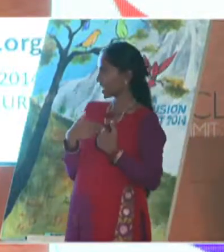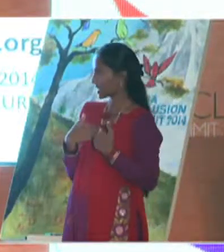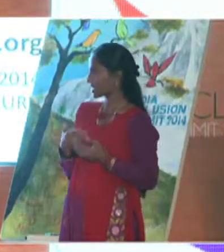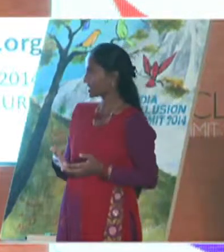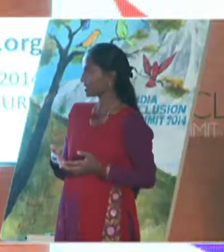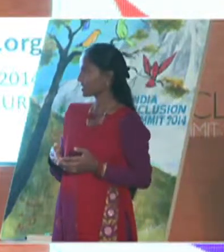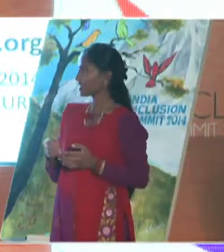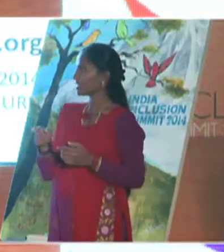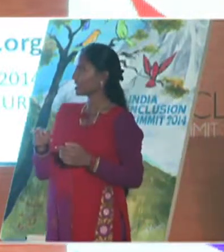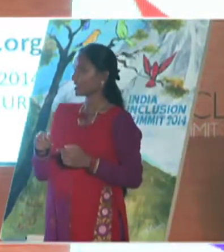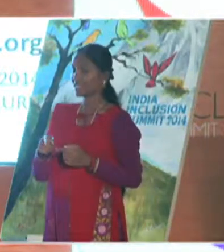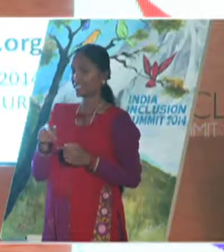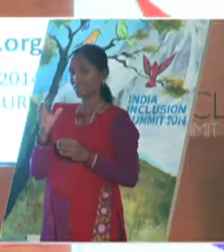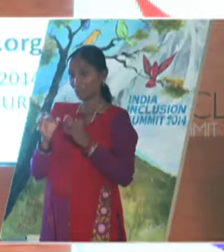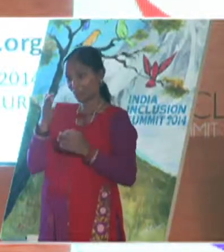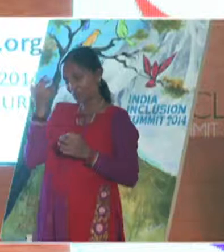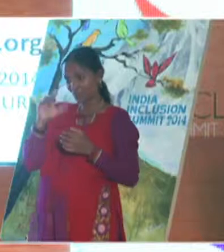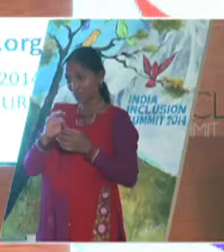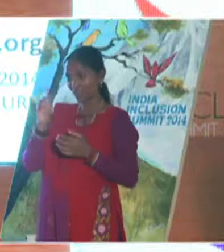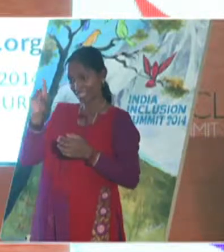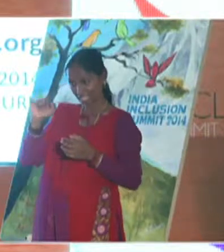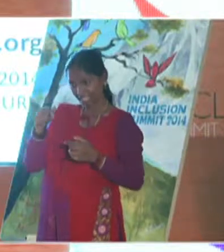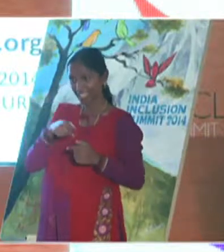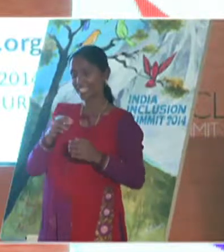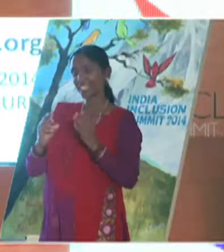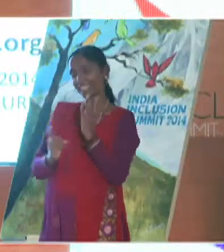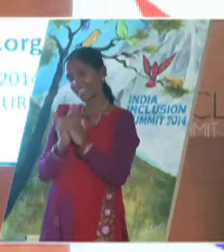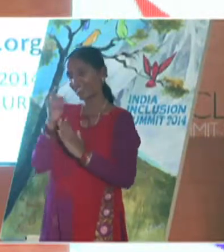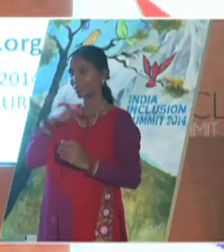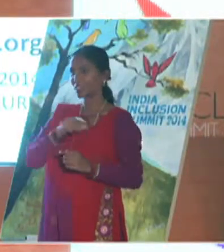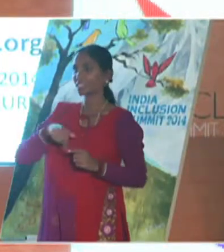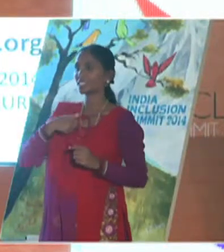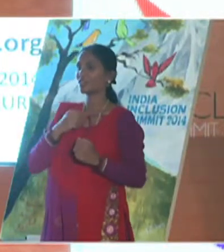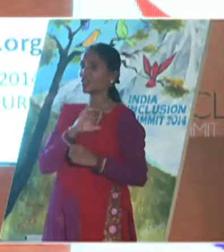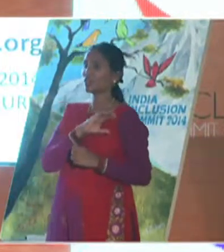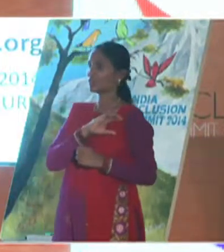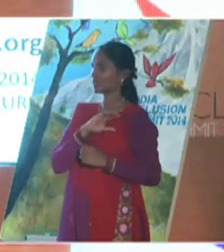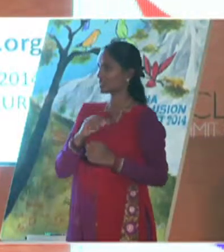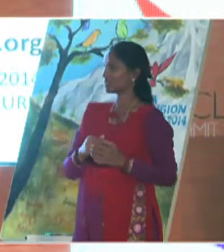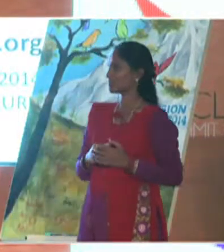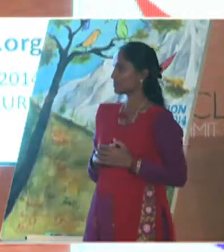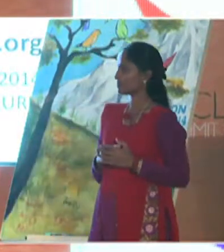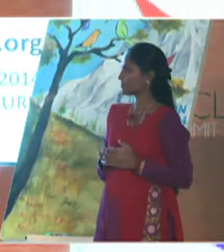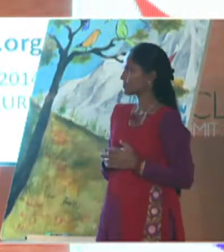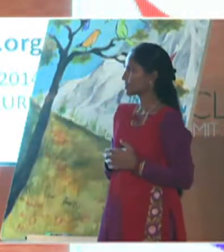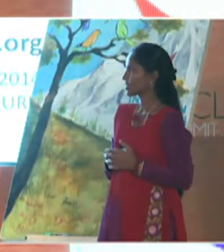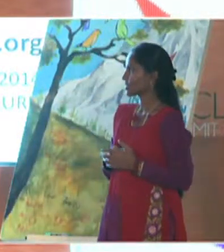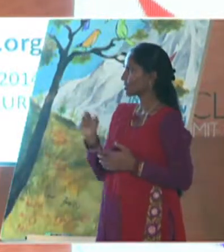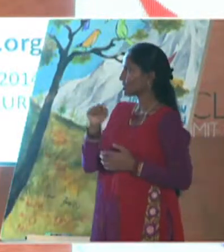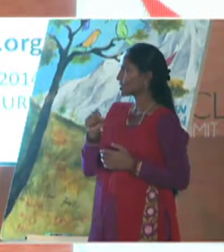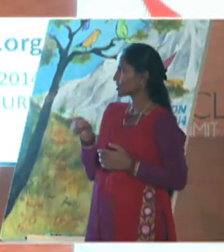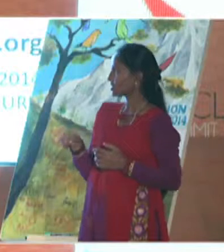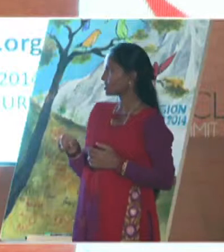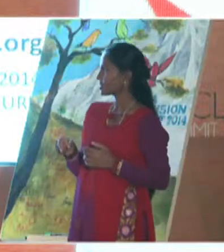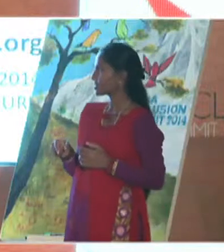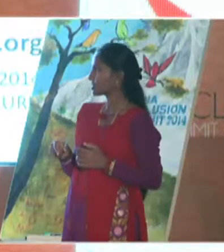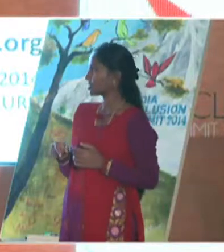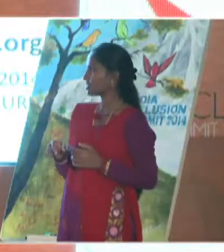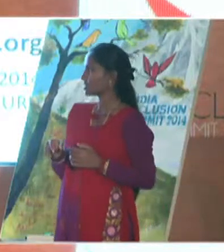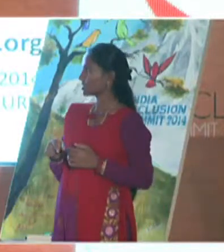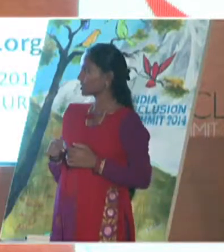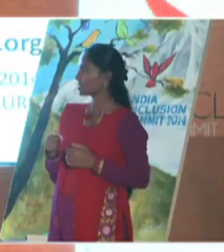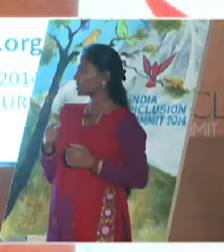developed self-confidence. And that's what we all need. So this inspired Sabria to